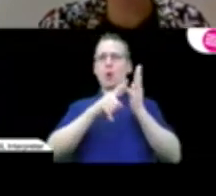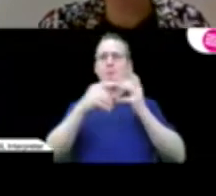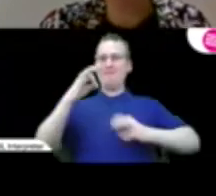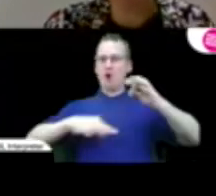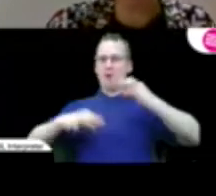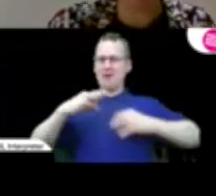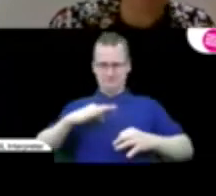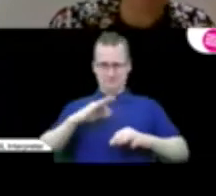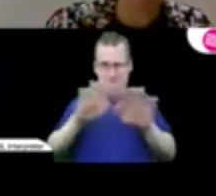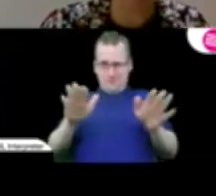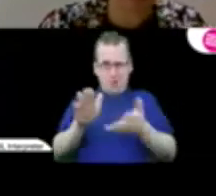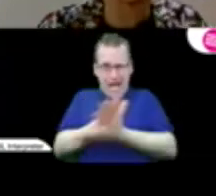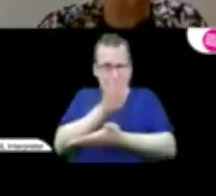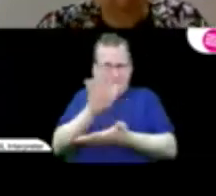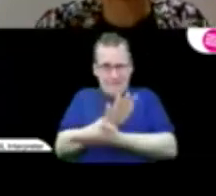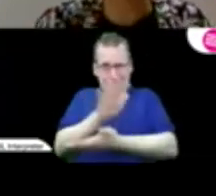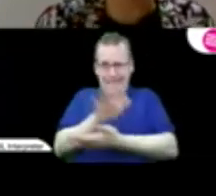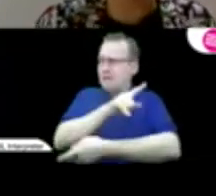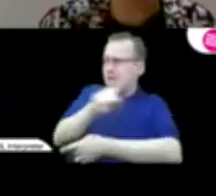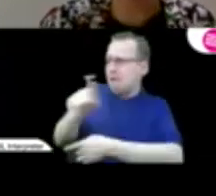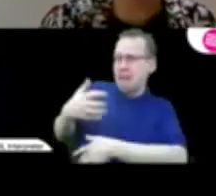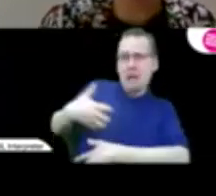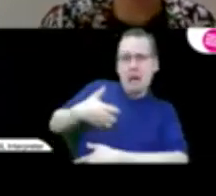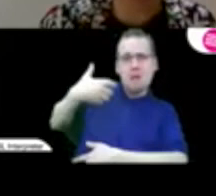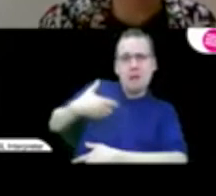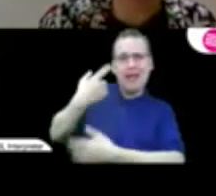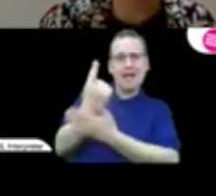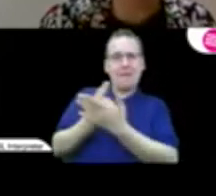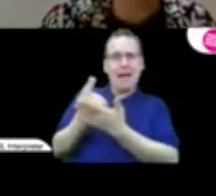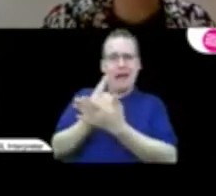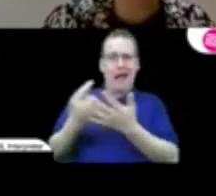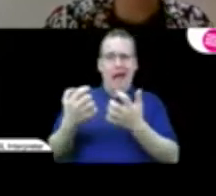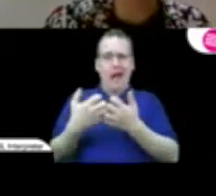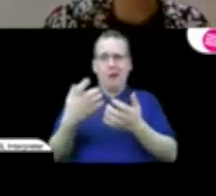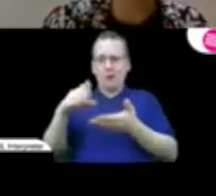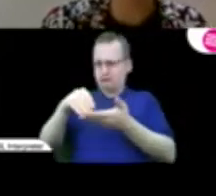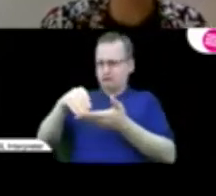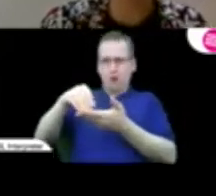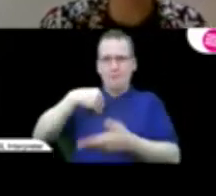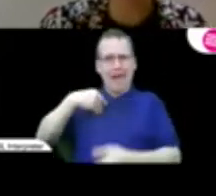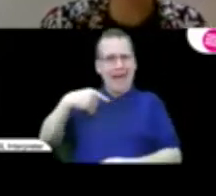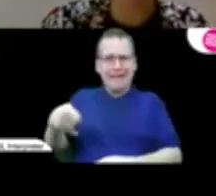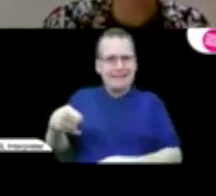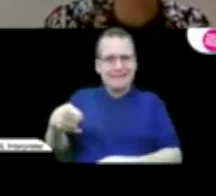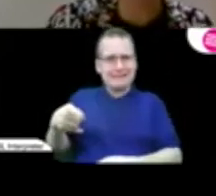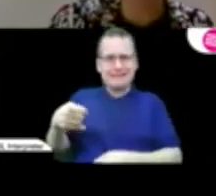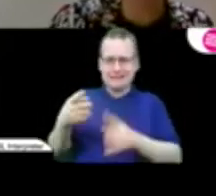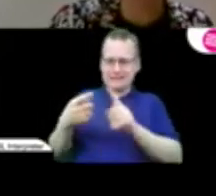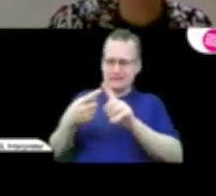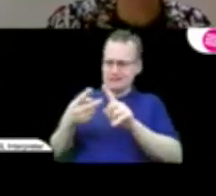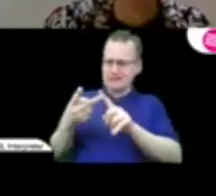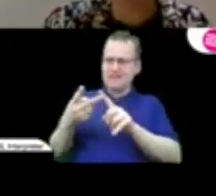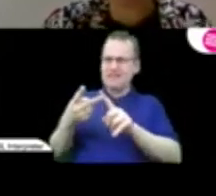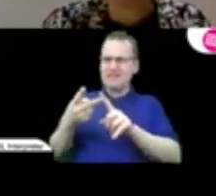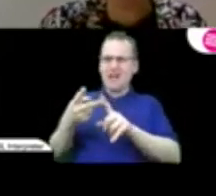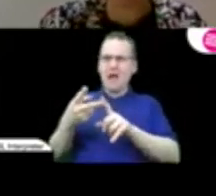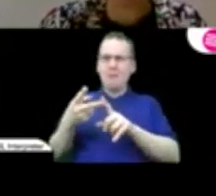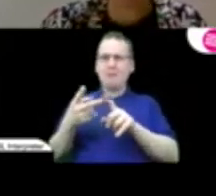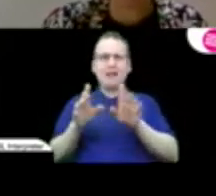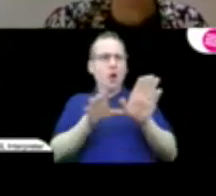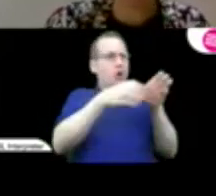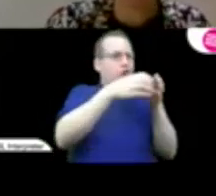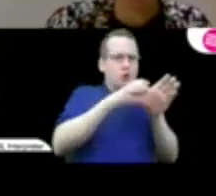and they were complaining about how they weren't being paid, about how they were being swapped between